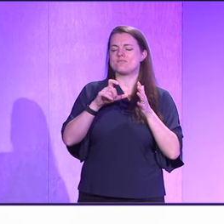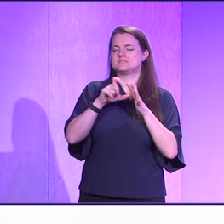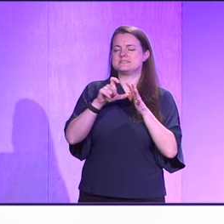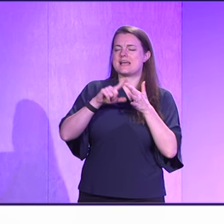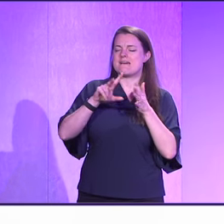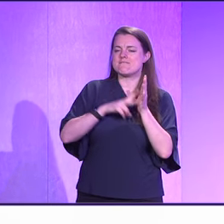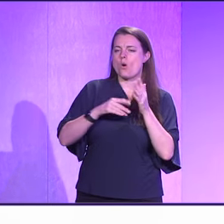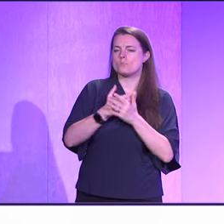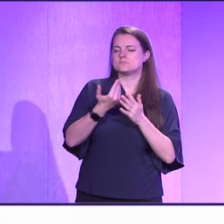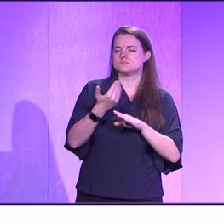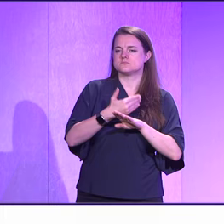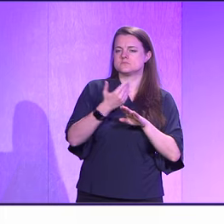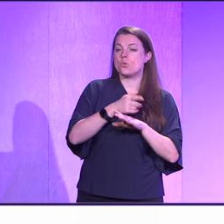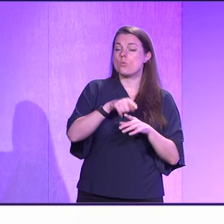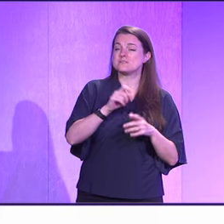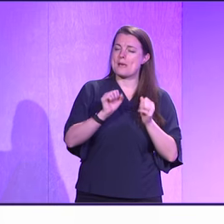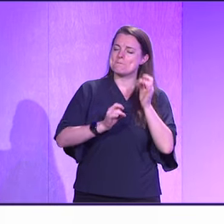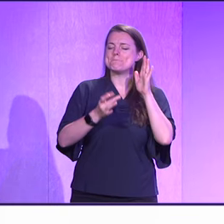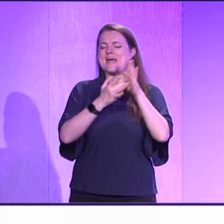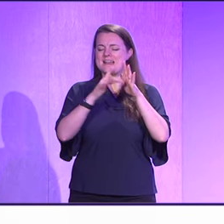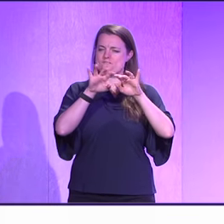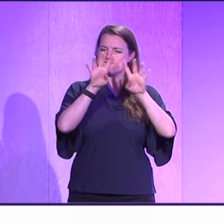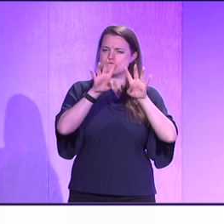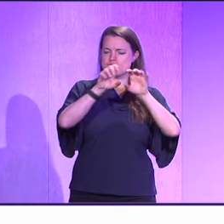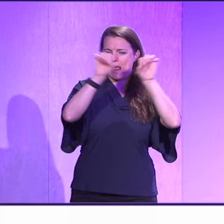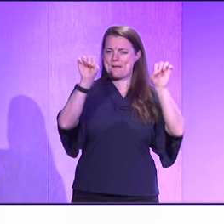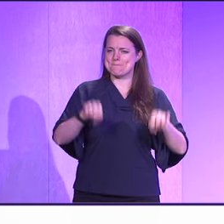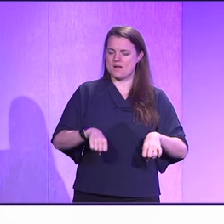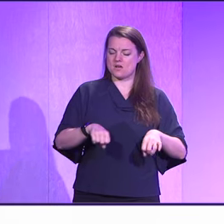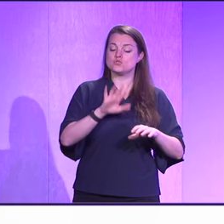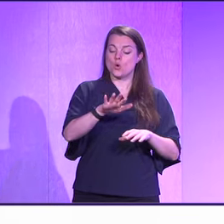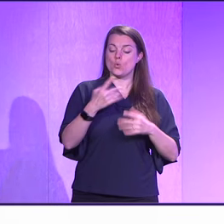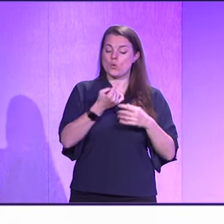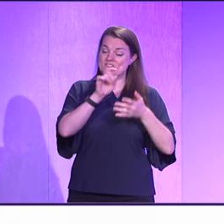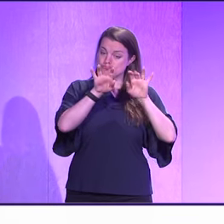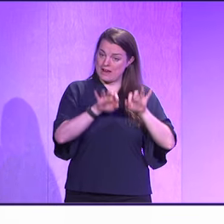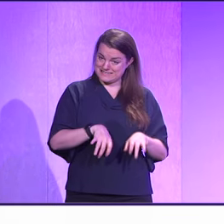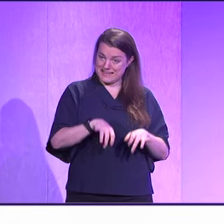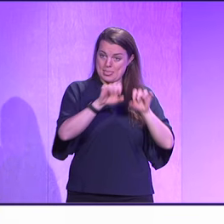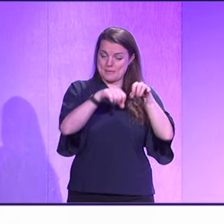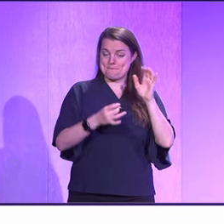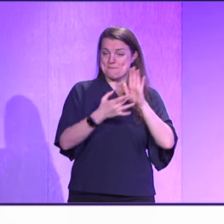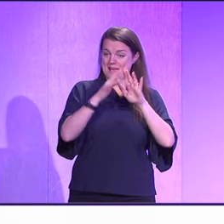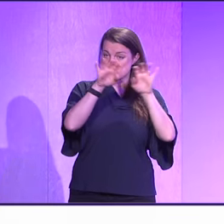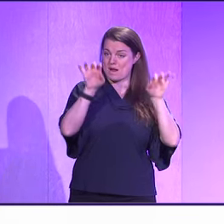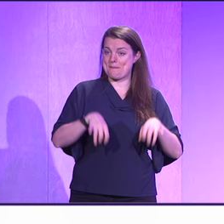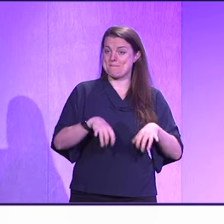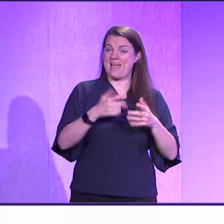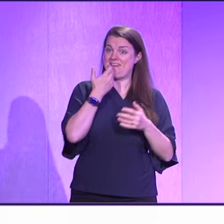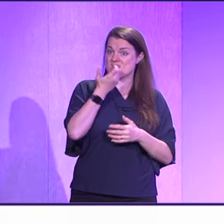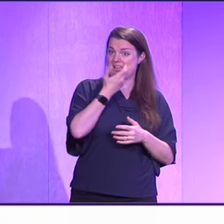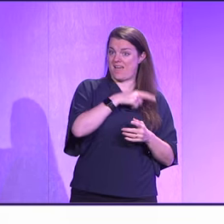been delivering for the business, the dev people who write mainframe assembly day to day. You think you got problems with your Java or your Python?